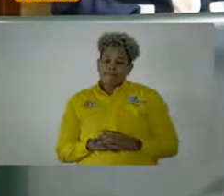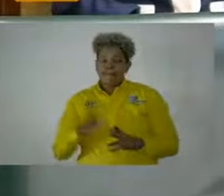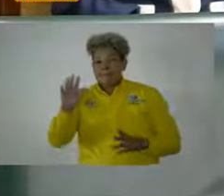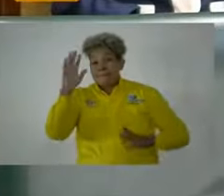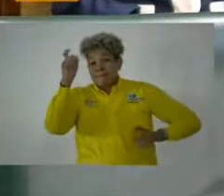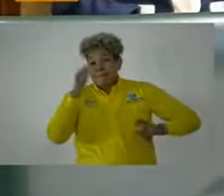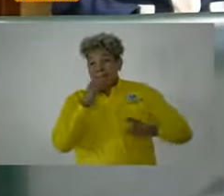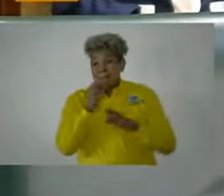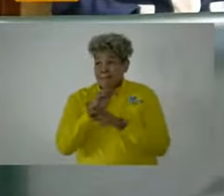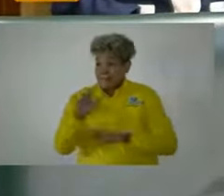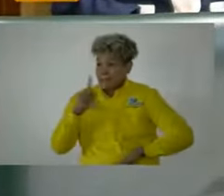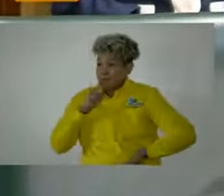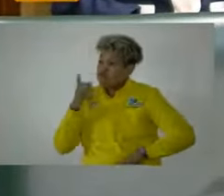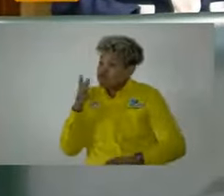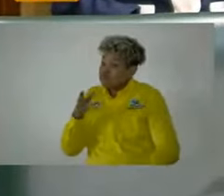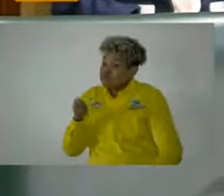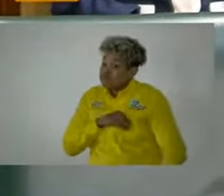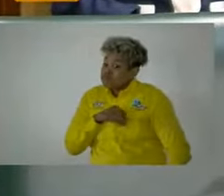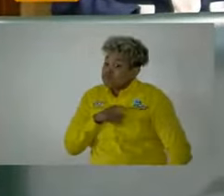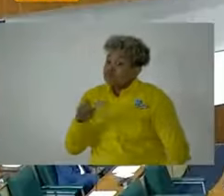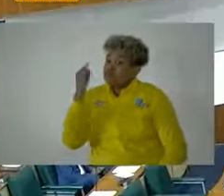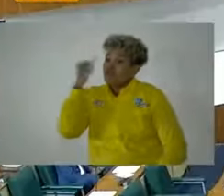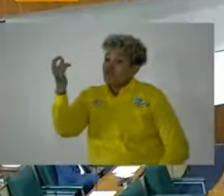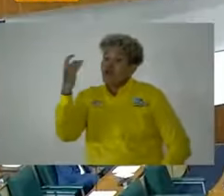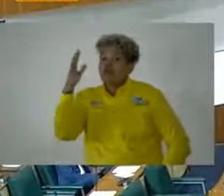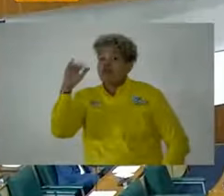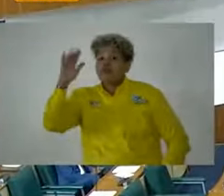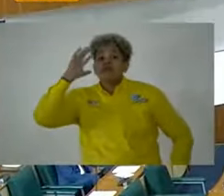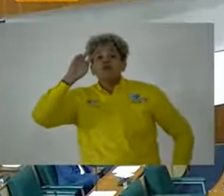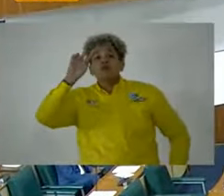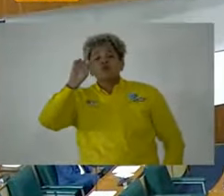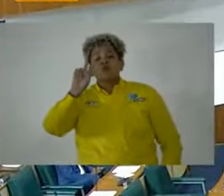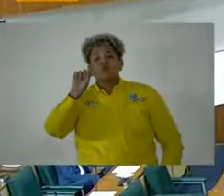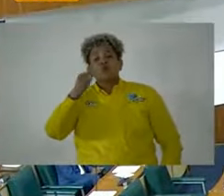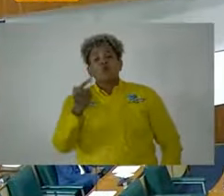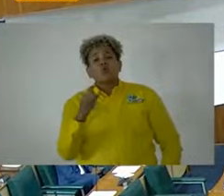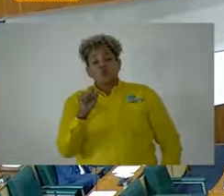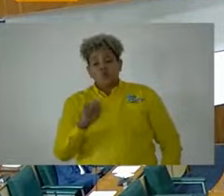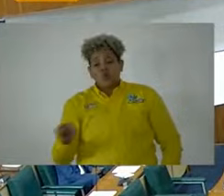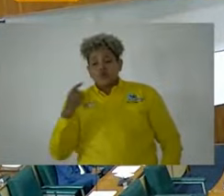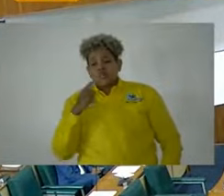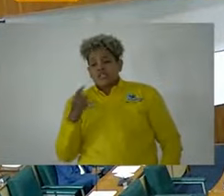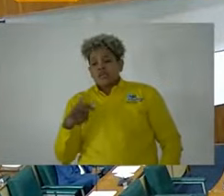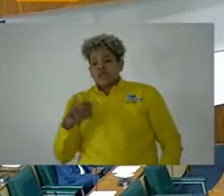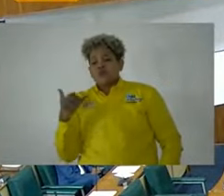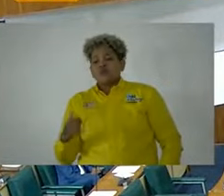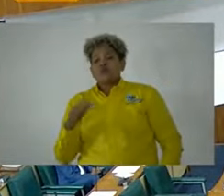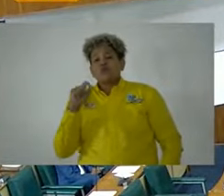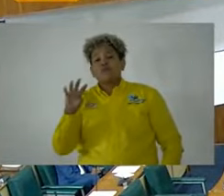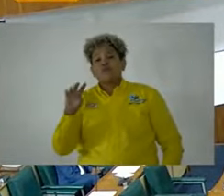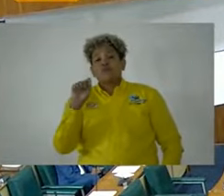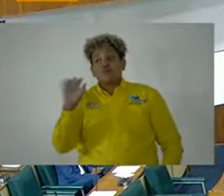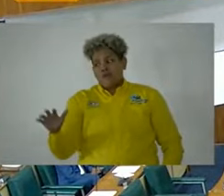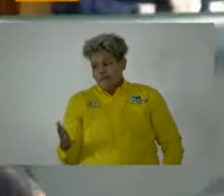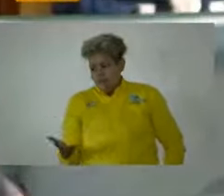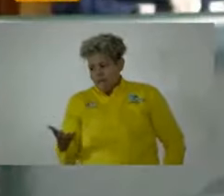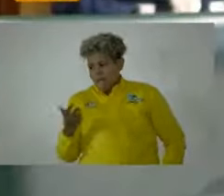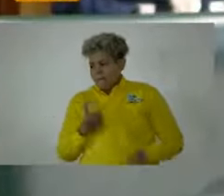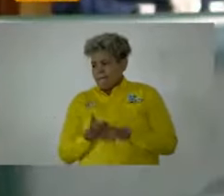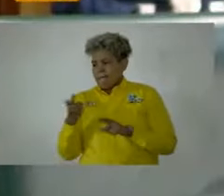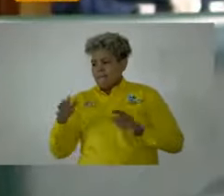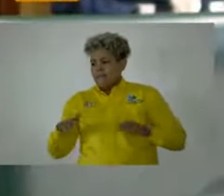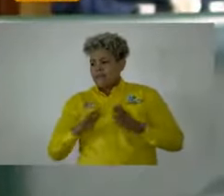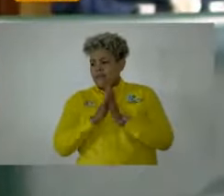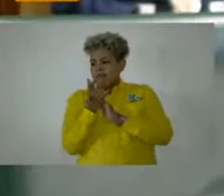Mr. Speaker, the minister was on board with this idea back in 2021-2022, but we're now in 2024-25, and